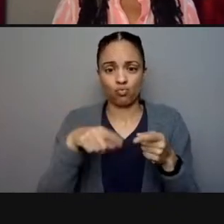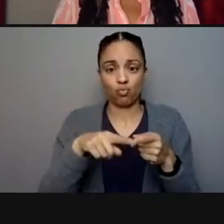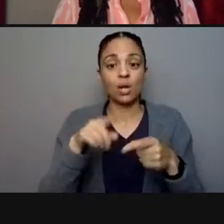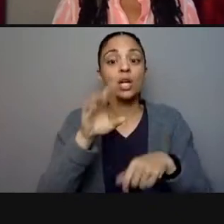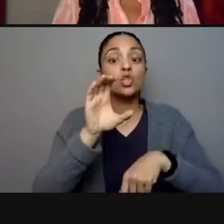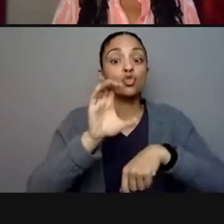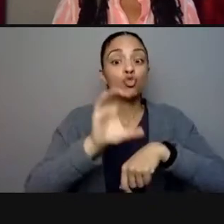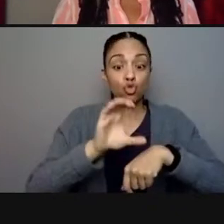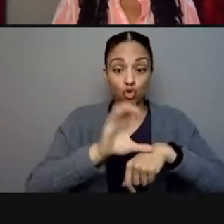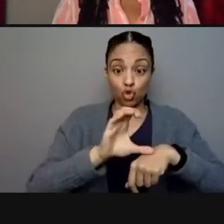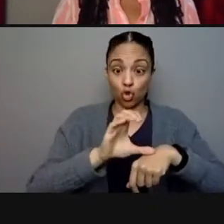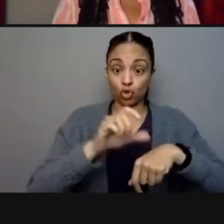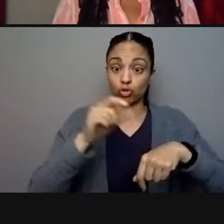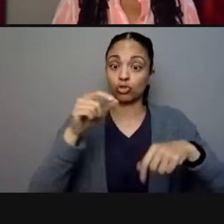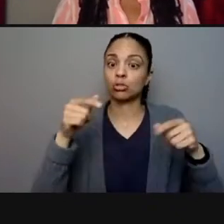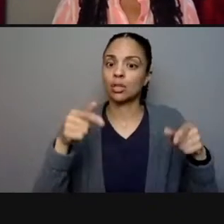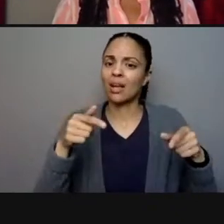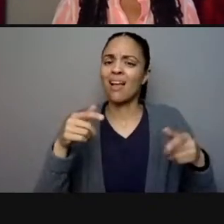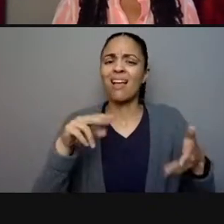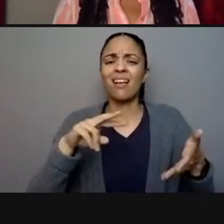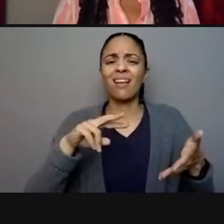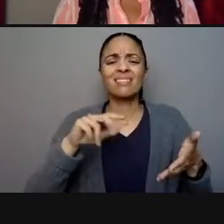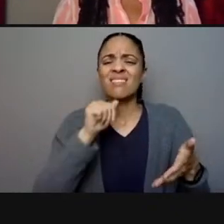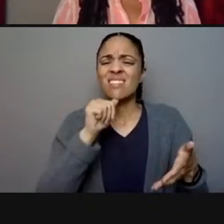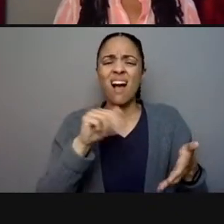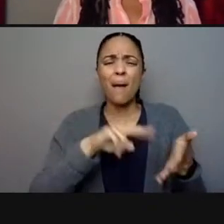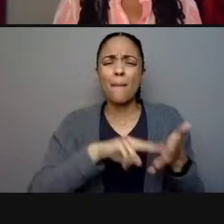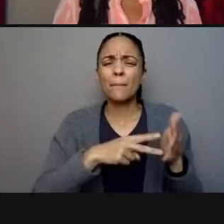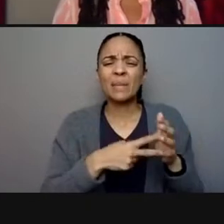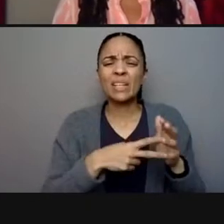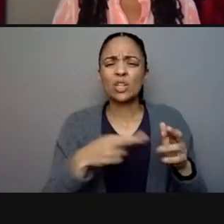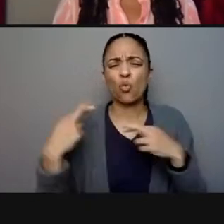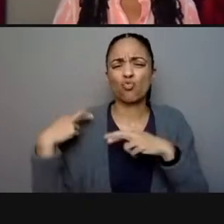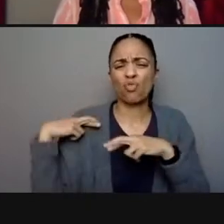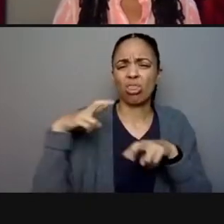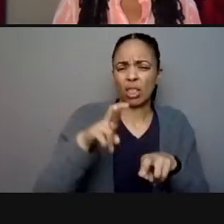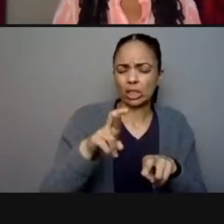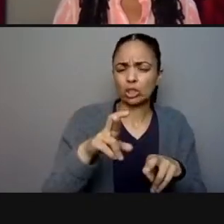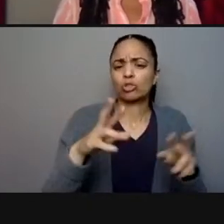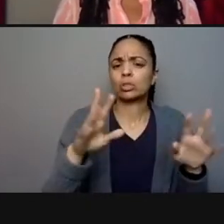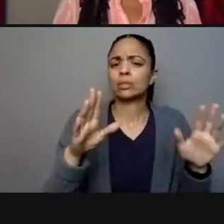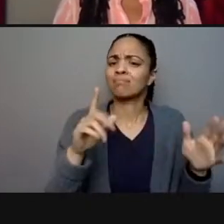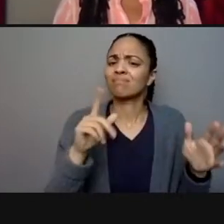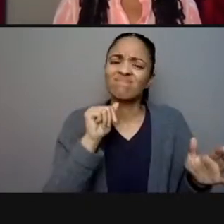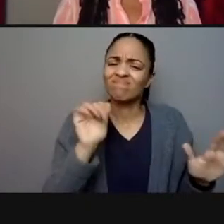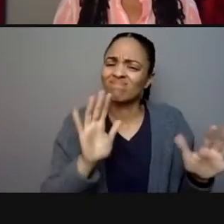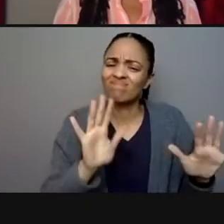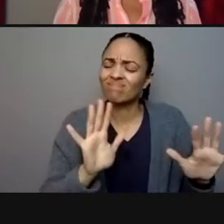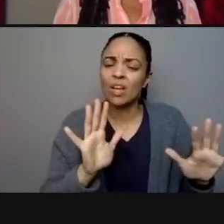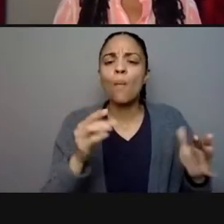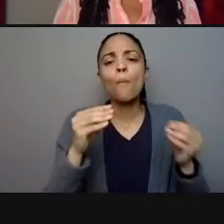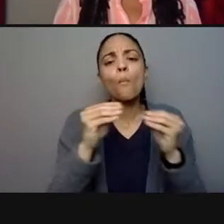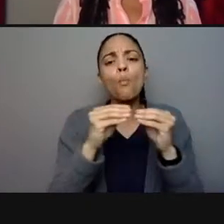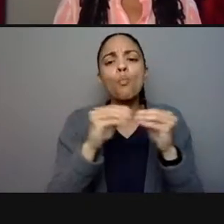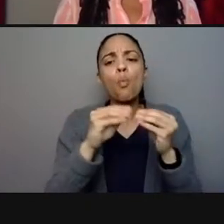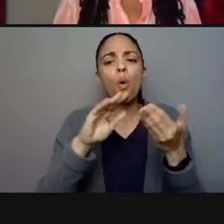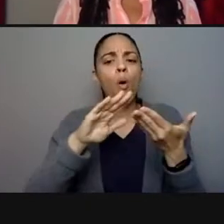this religious thing. It was community based. Yeah. And I think